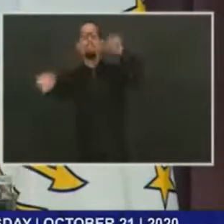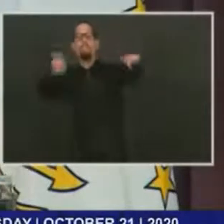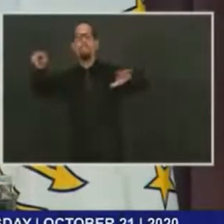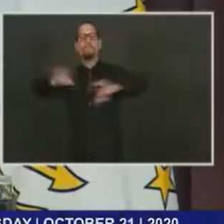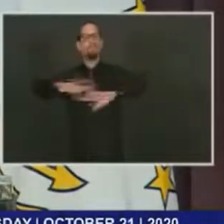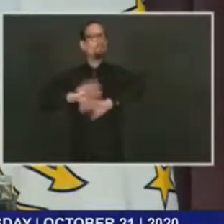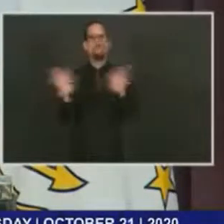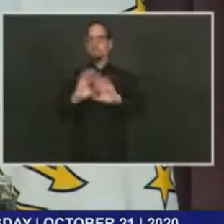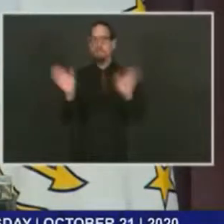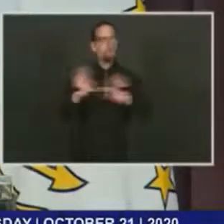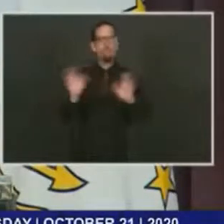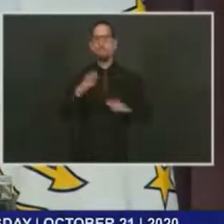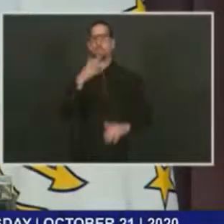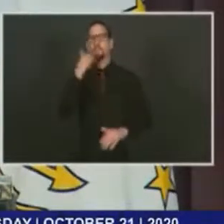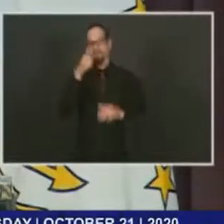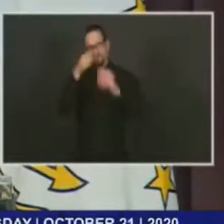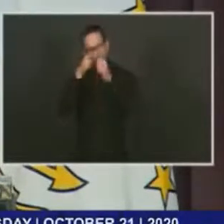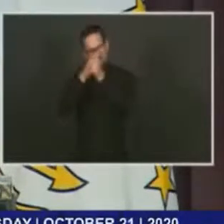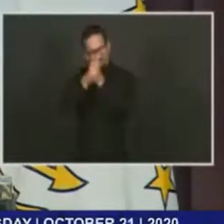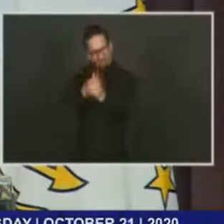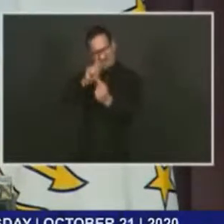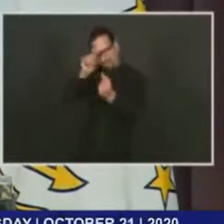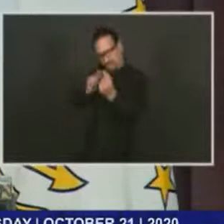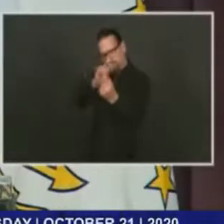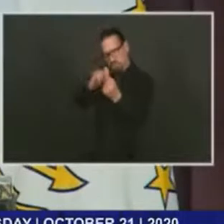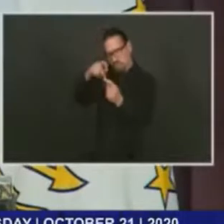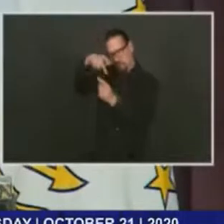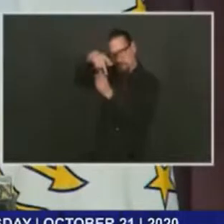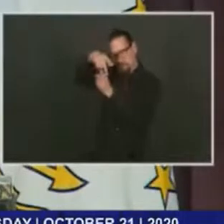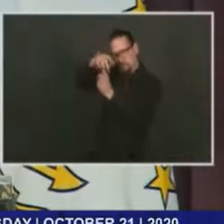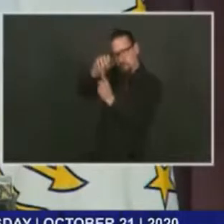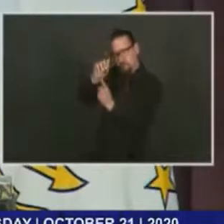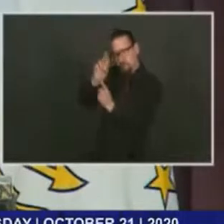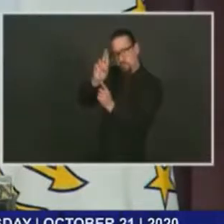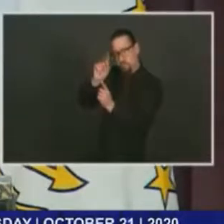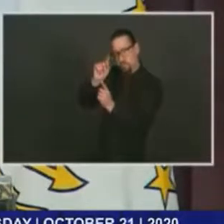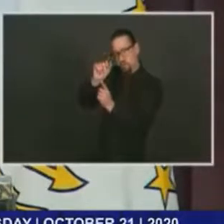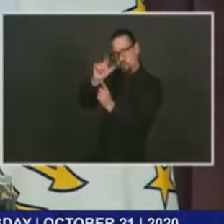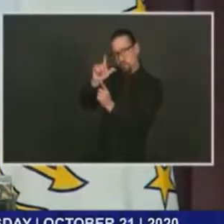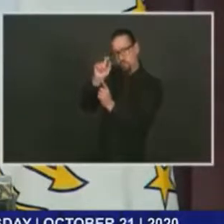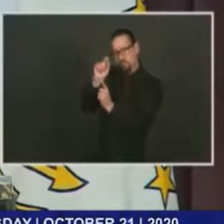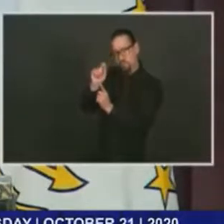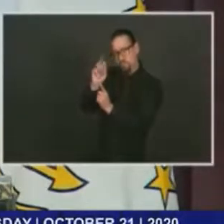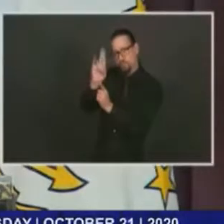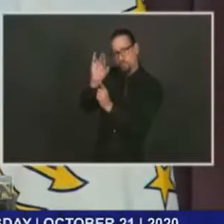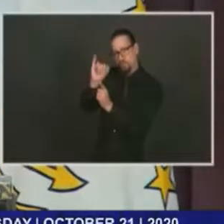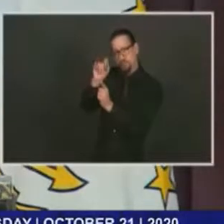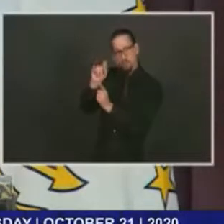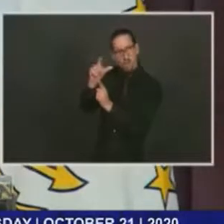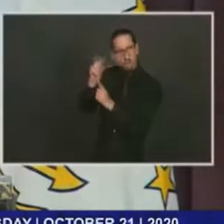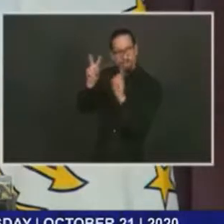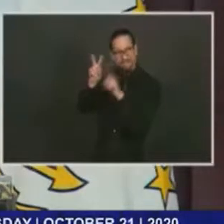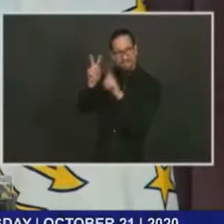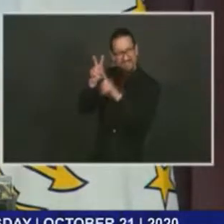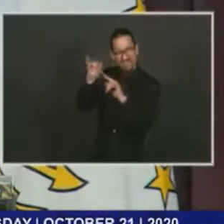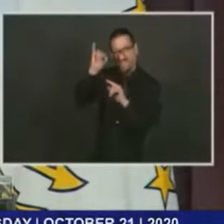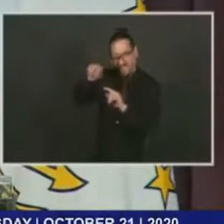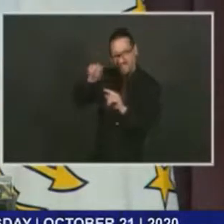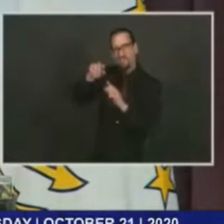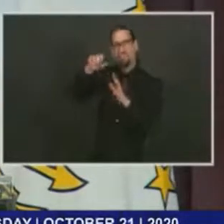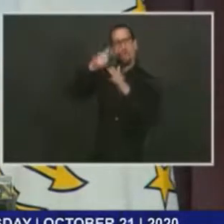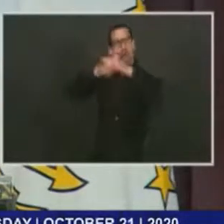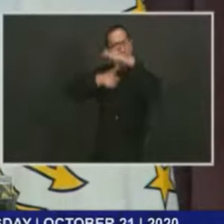be able to get an appointment within a few days and get a free test. Last week, I set a goal of doing 4,000